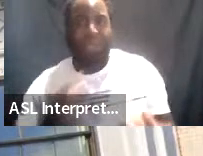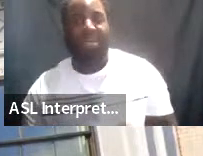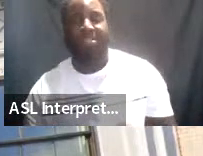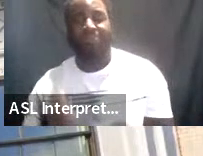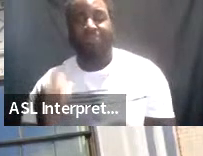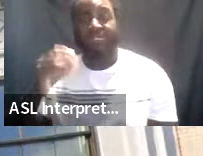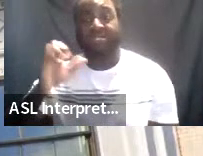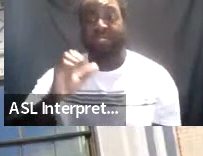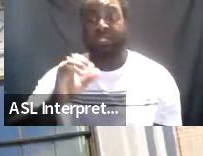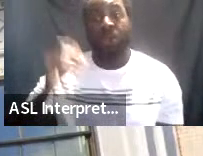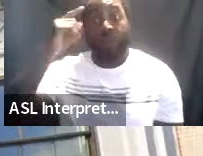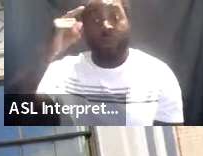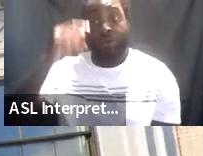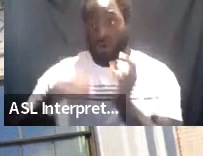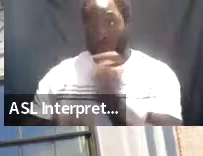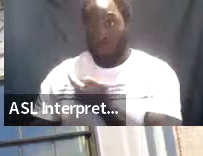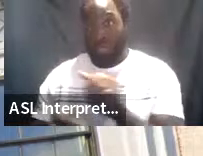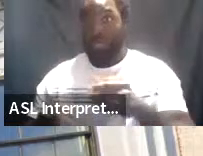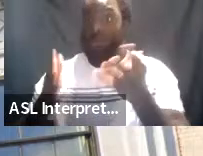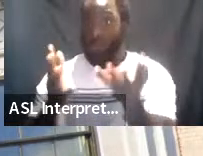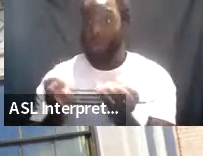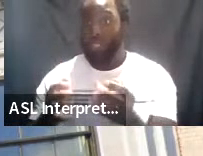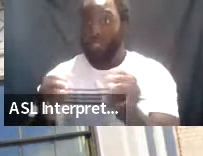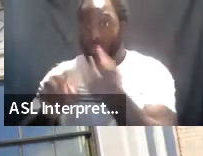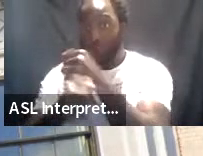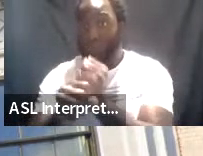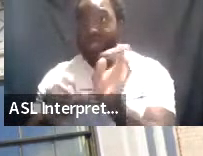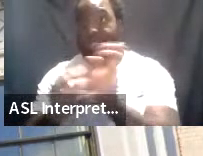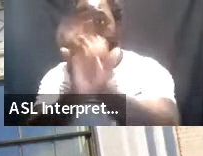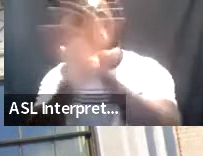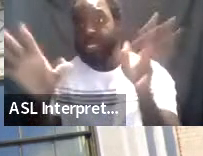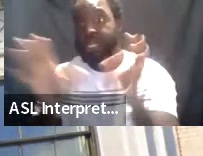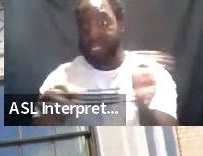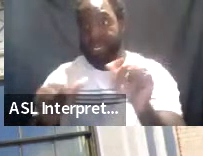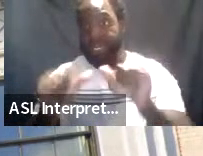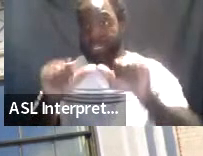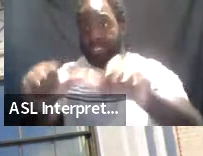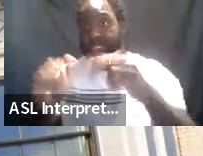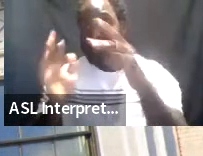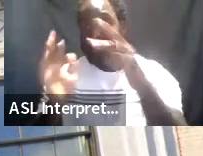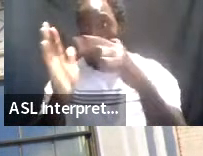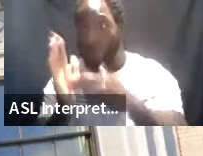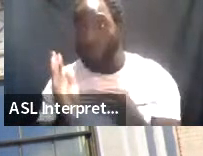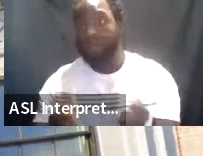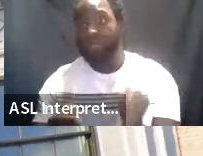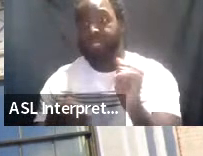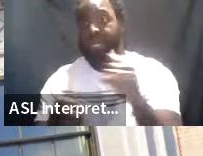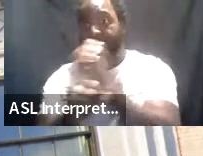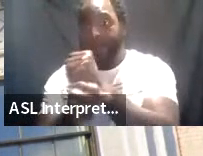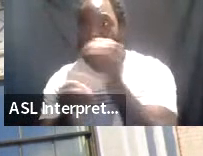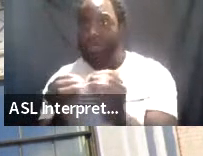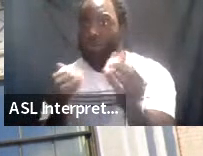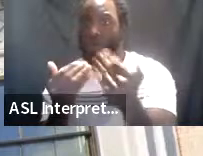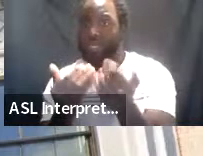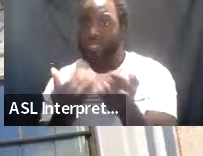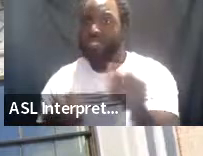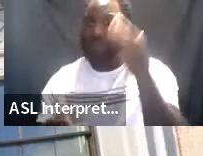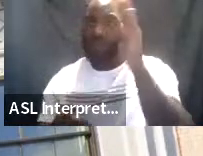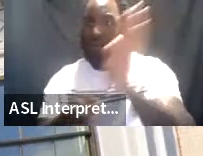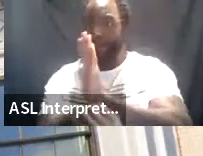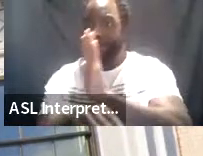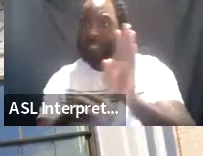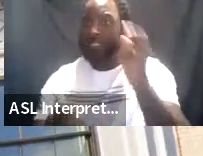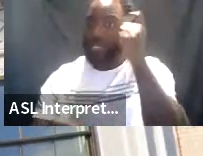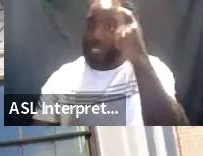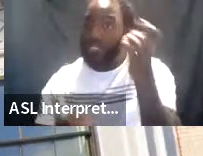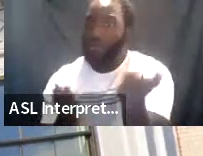opportunity, we're looking to create a clear and consistent rules that make it more easier for businesses to